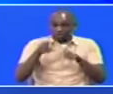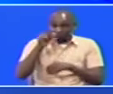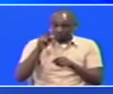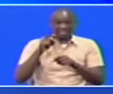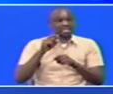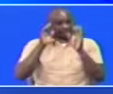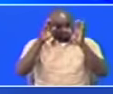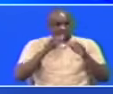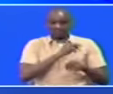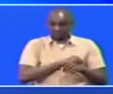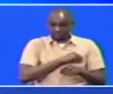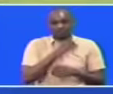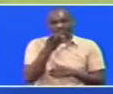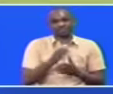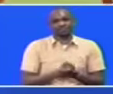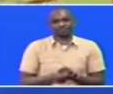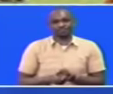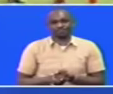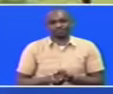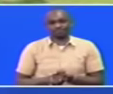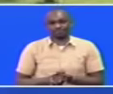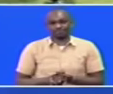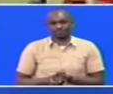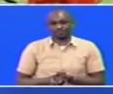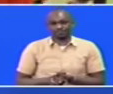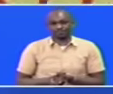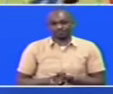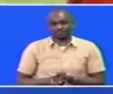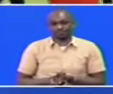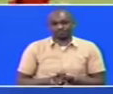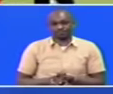of nurturing sports talent. Junior group